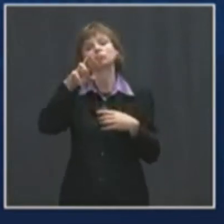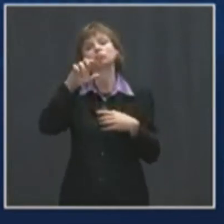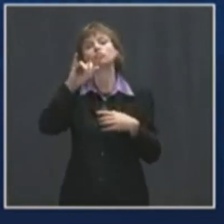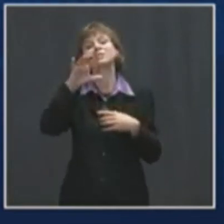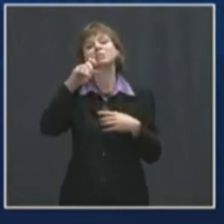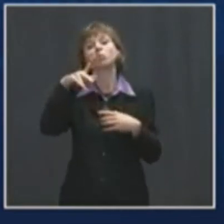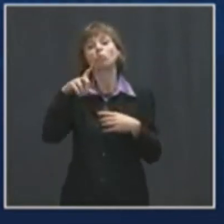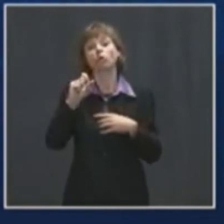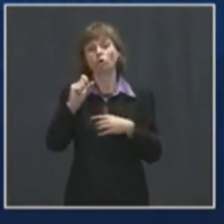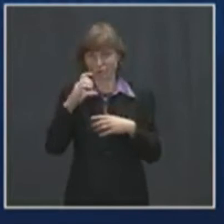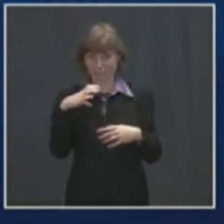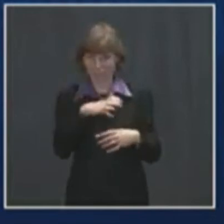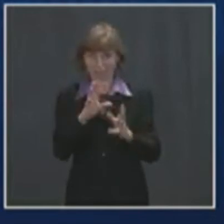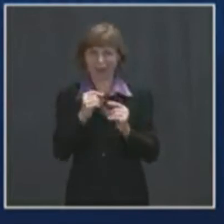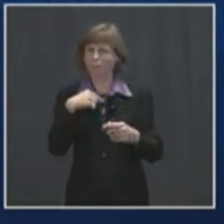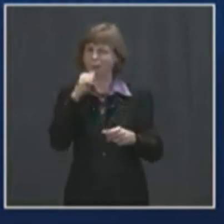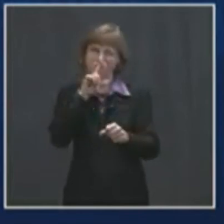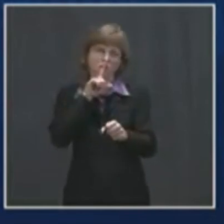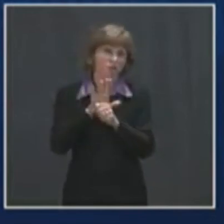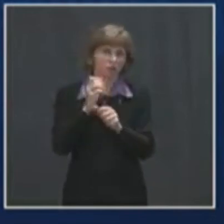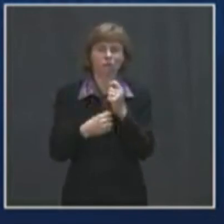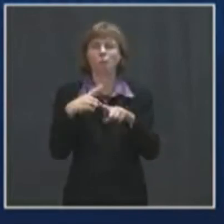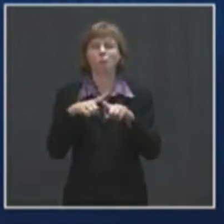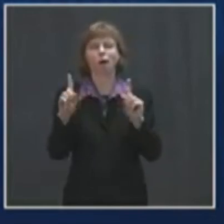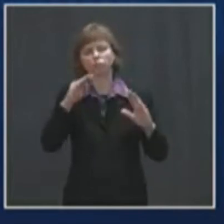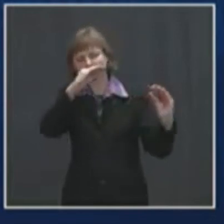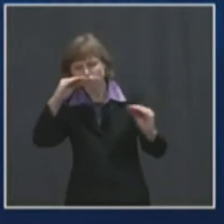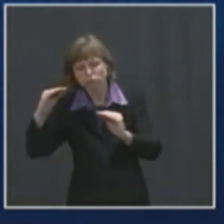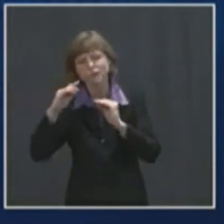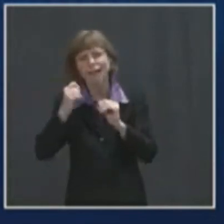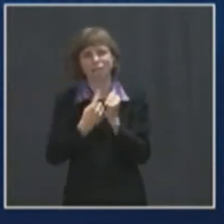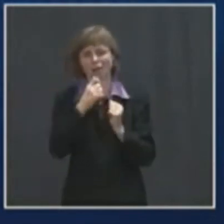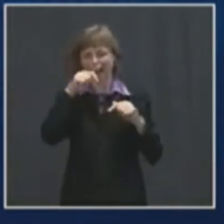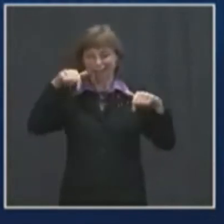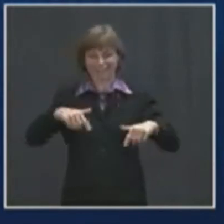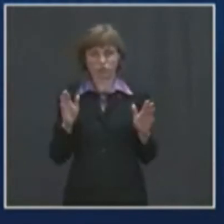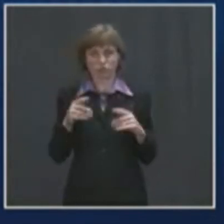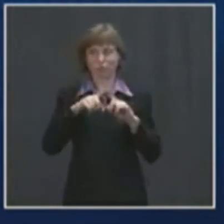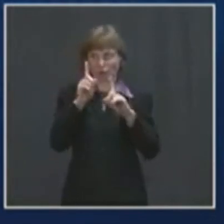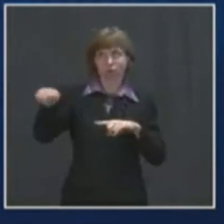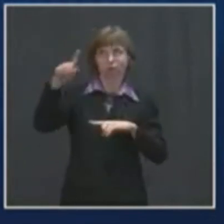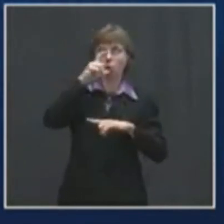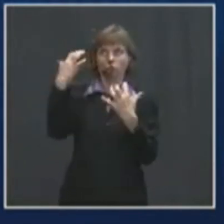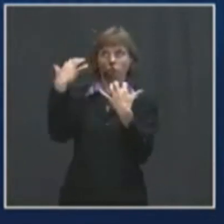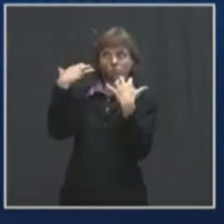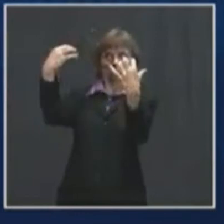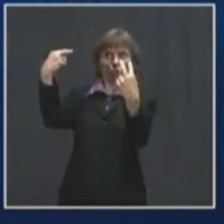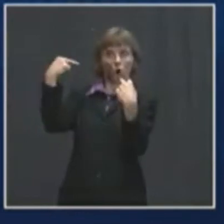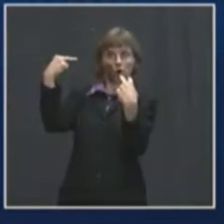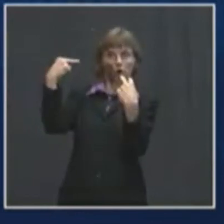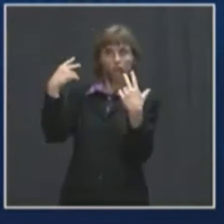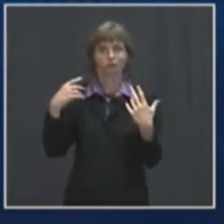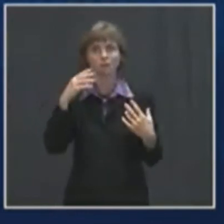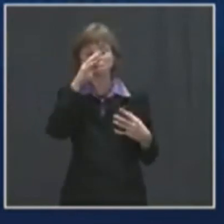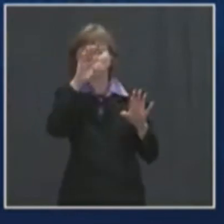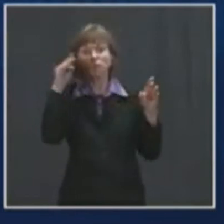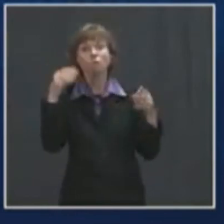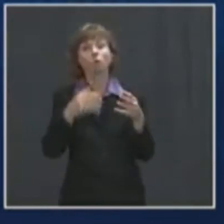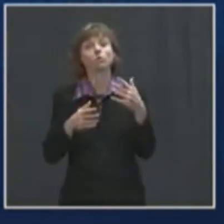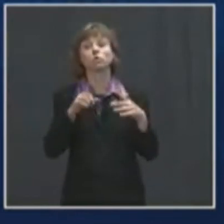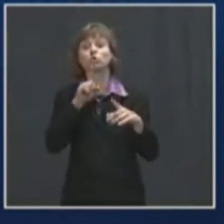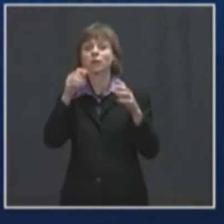of these, but for the sake of educating everyone, not in this room, but people who are watching, it's the focus is broadly on the Middle